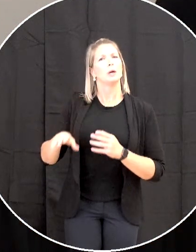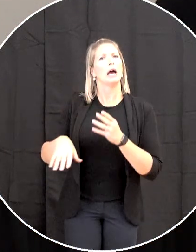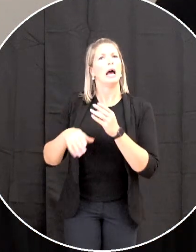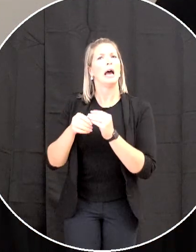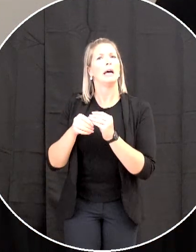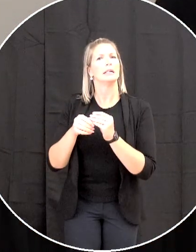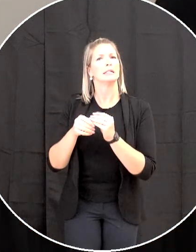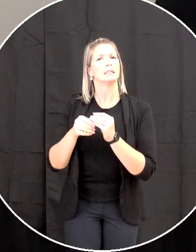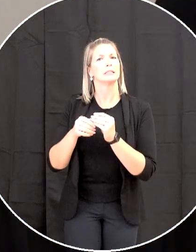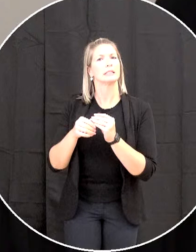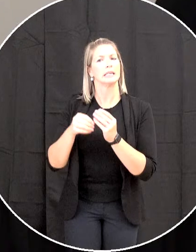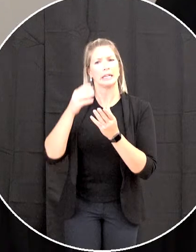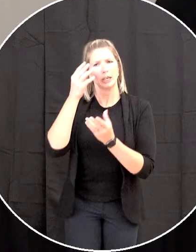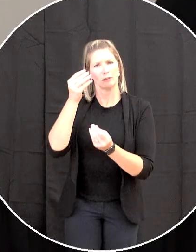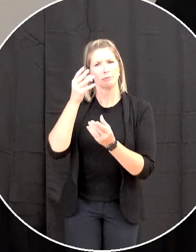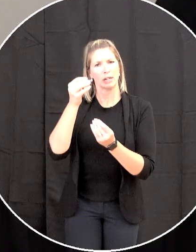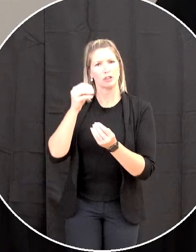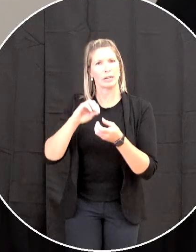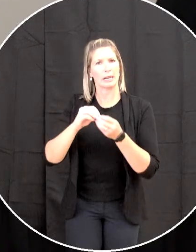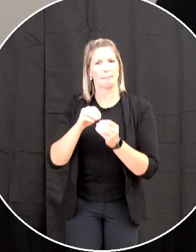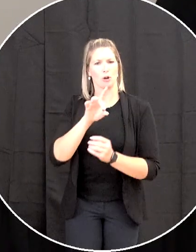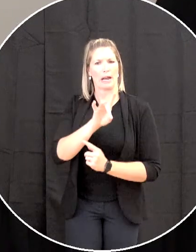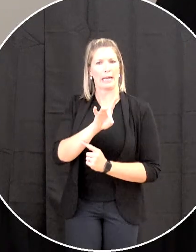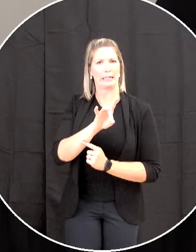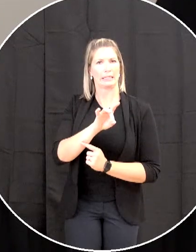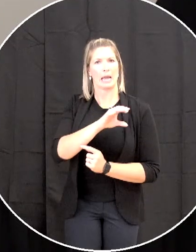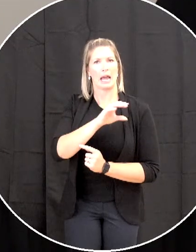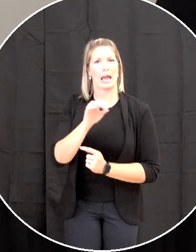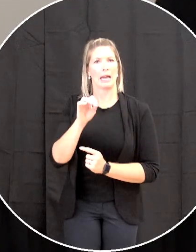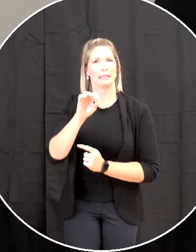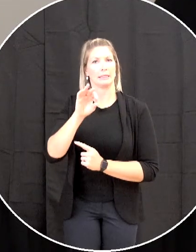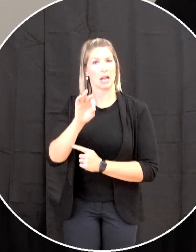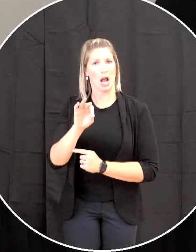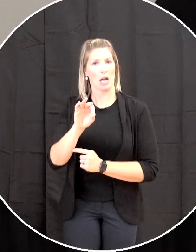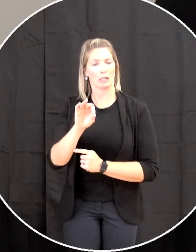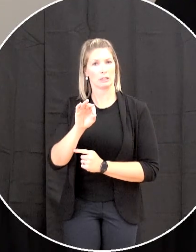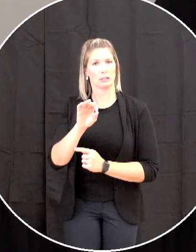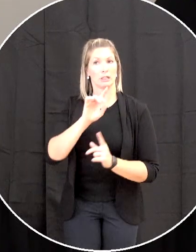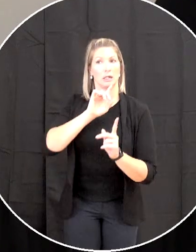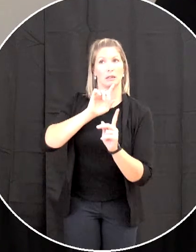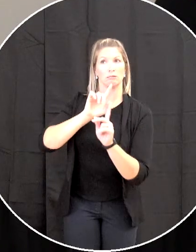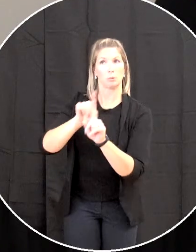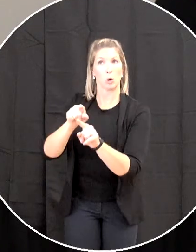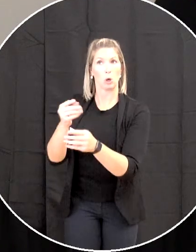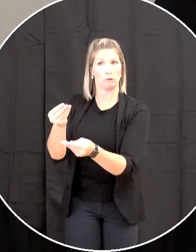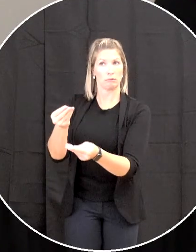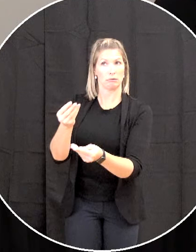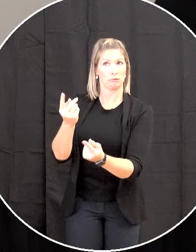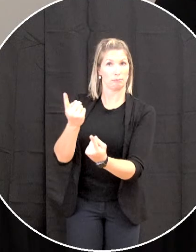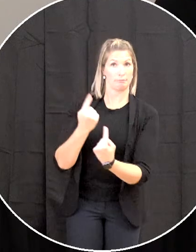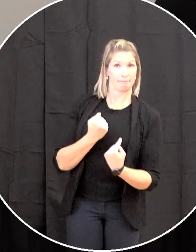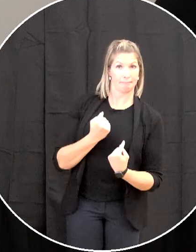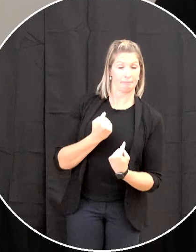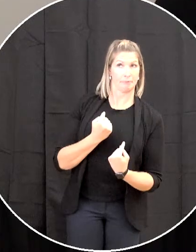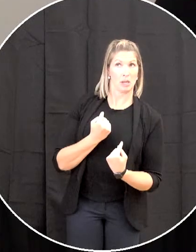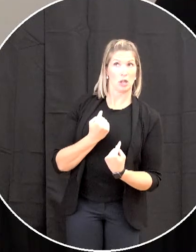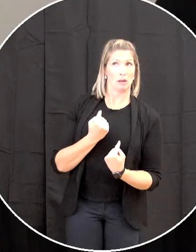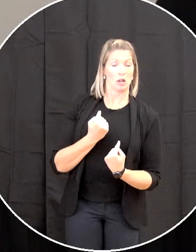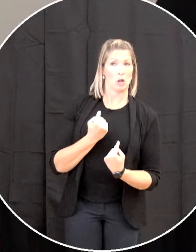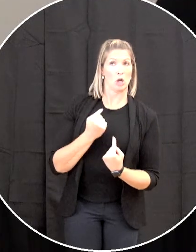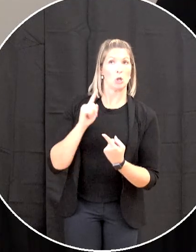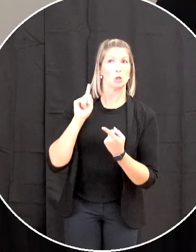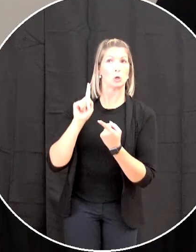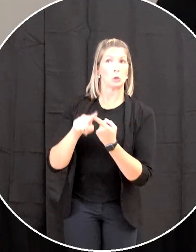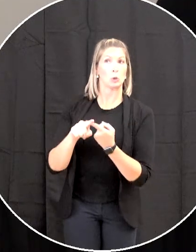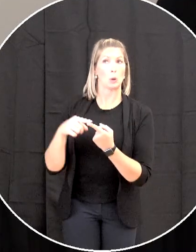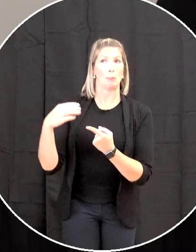and 9, I'm assuming is correspondence that goes to and from the minister and the department. I'm just